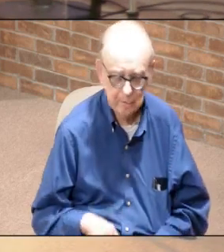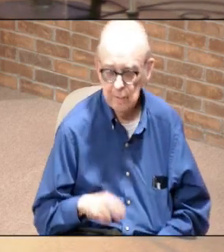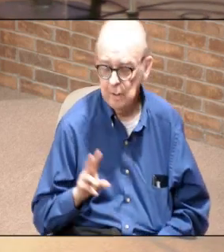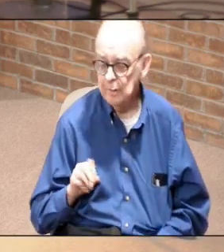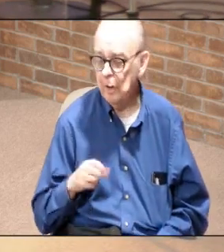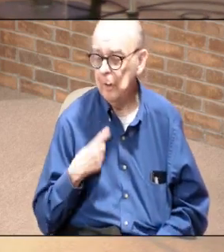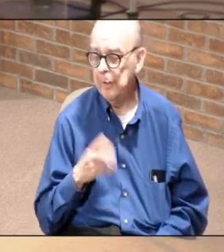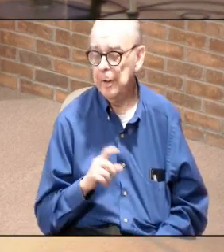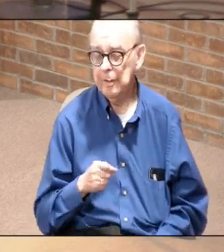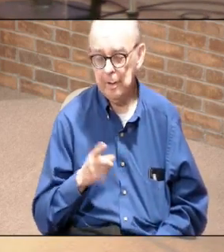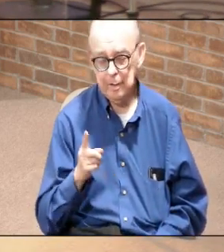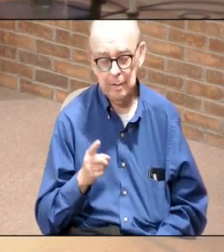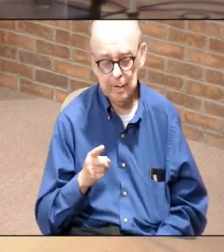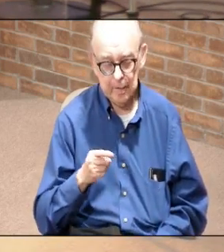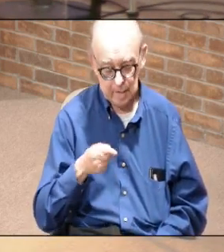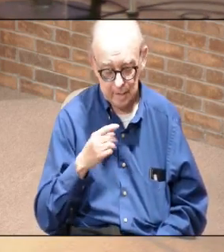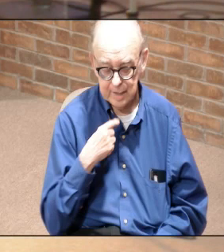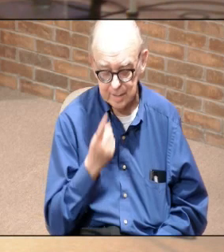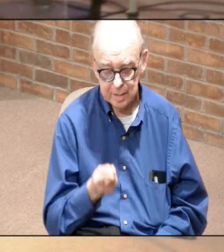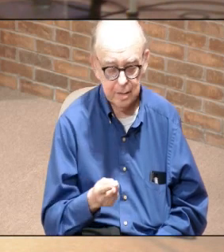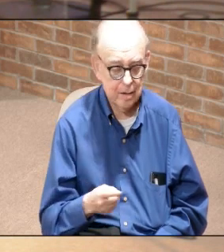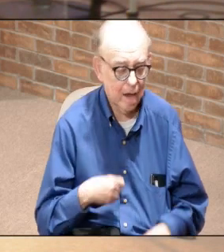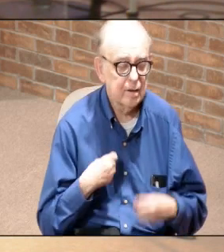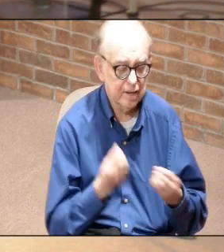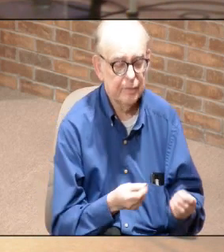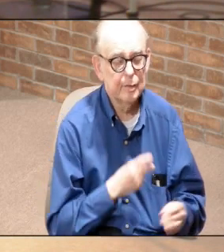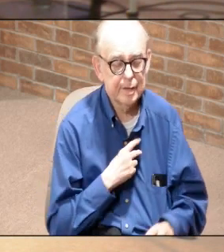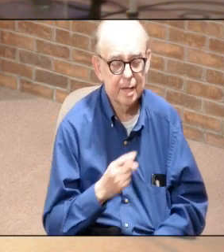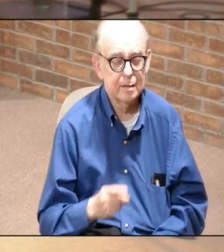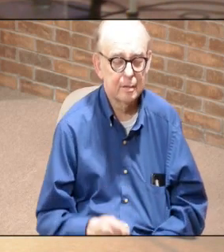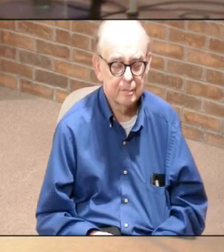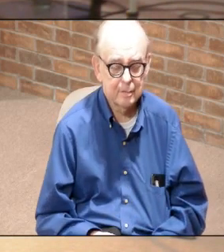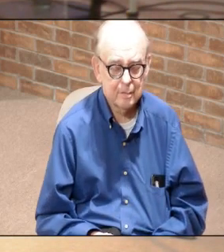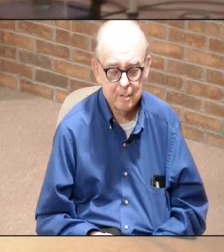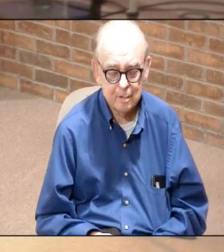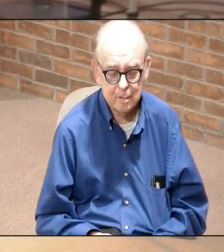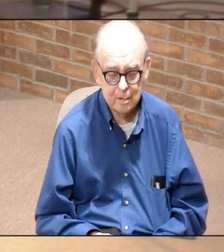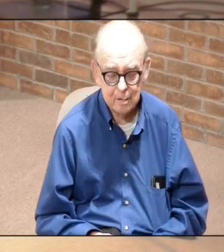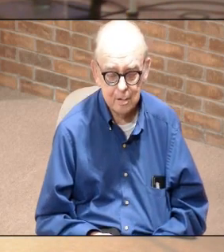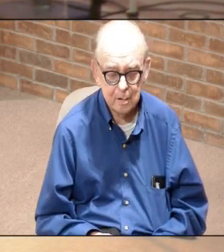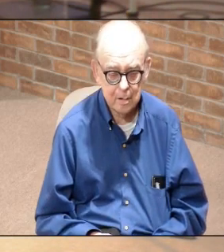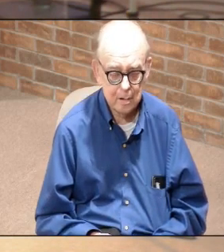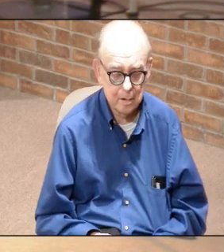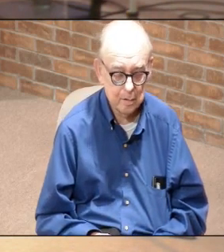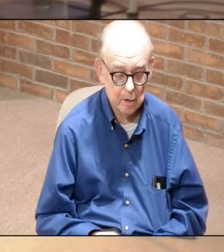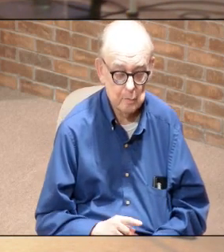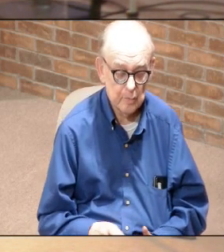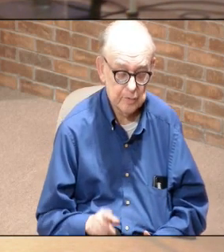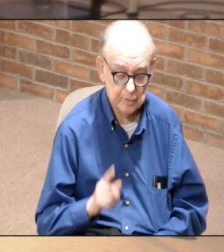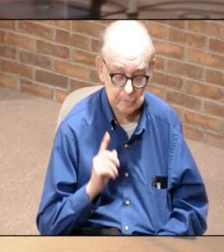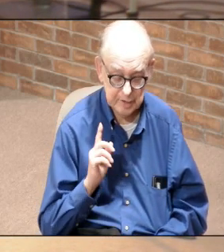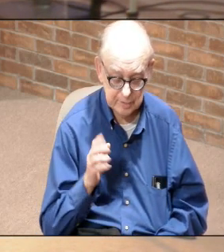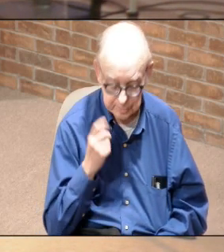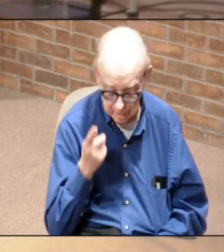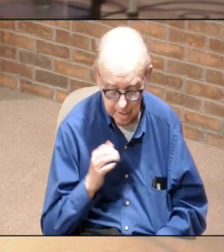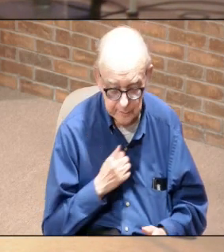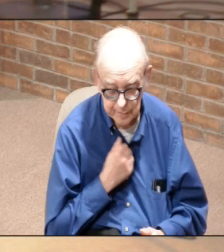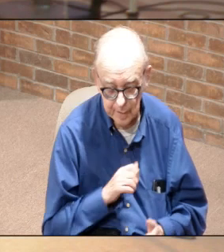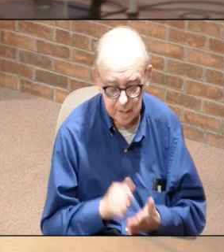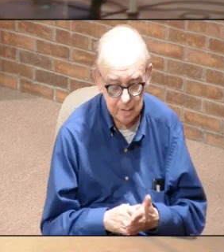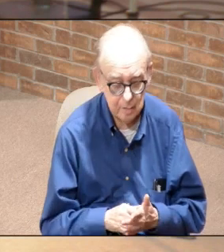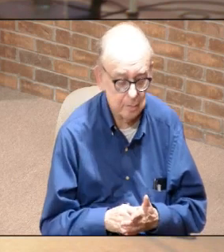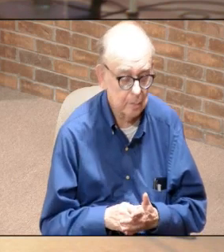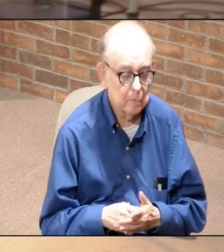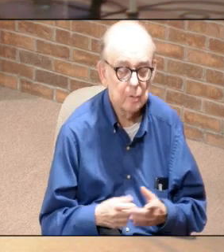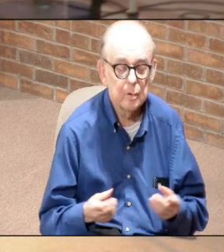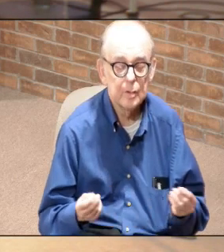need a king. He says, okay, fine. You need a king. I'll give you a king. But you'll regret it. So what